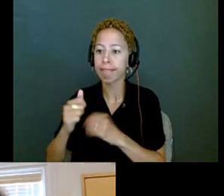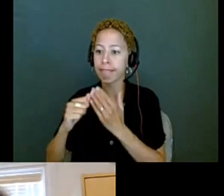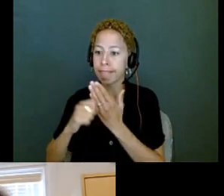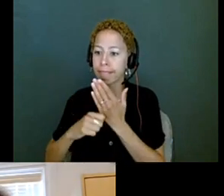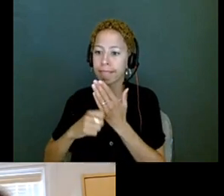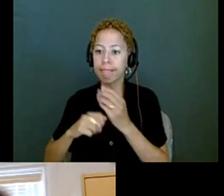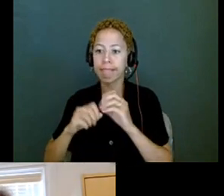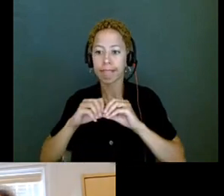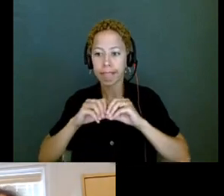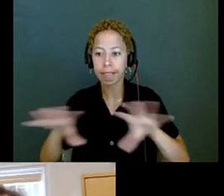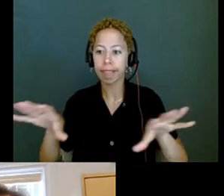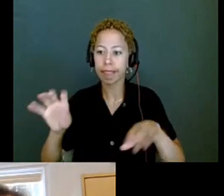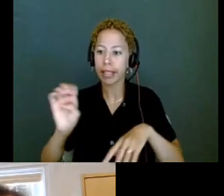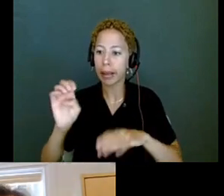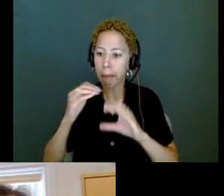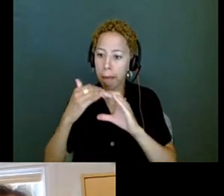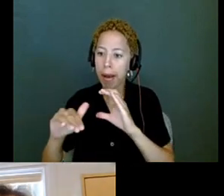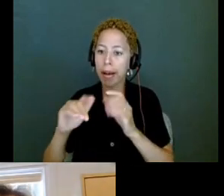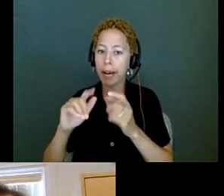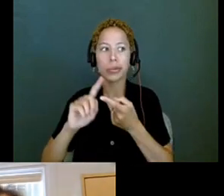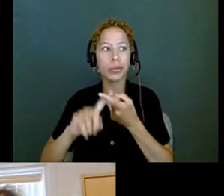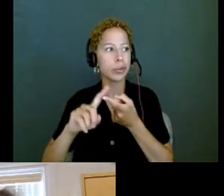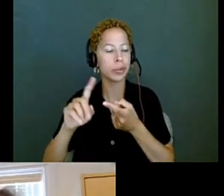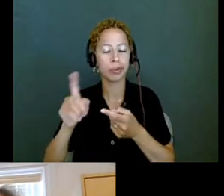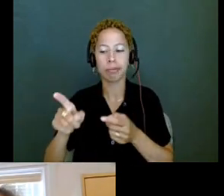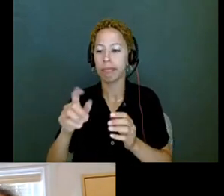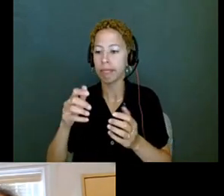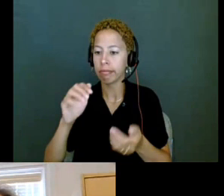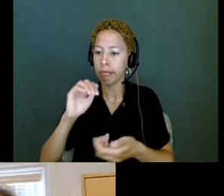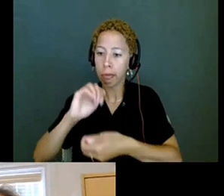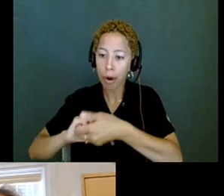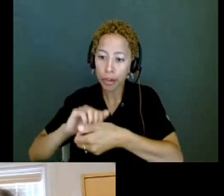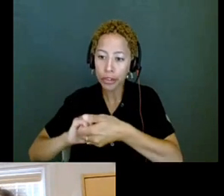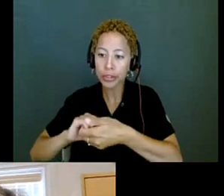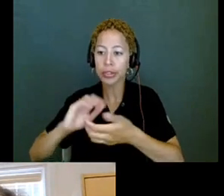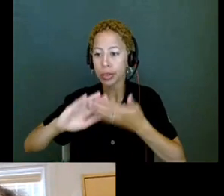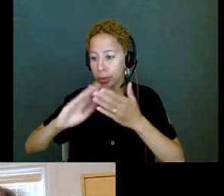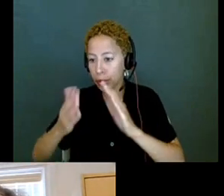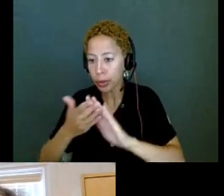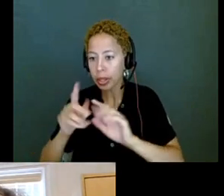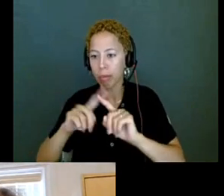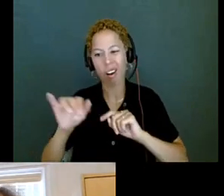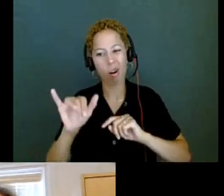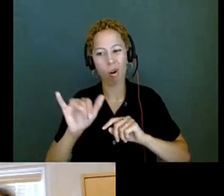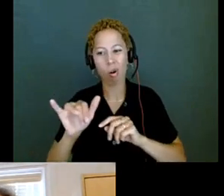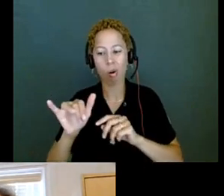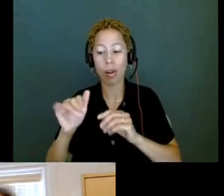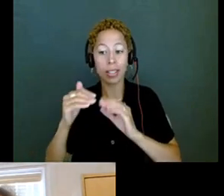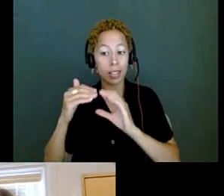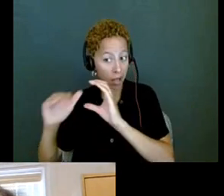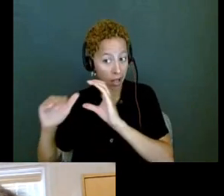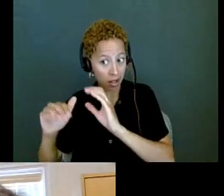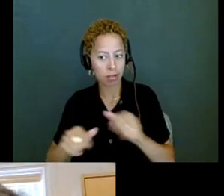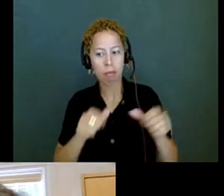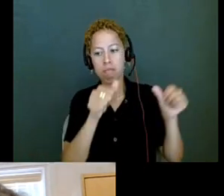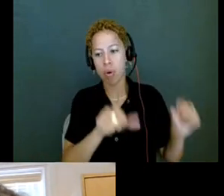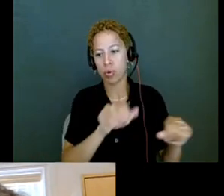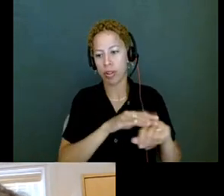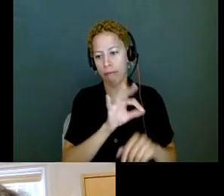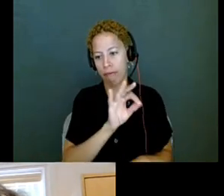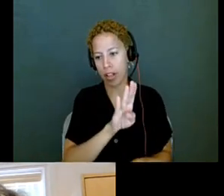out to partners, out to the community, but we will also post our flyers on Facebook.